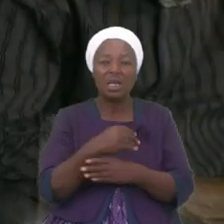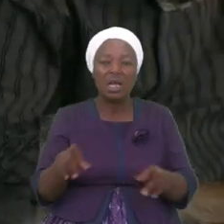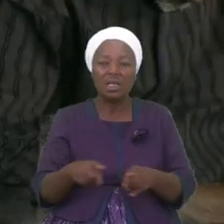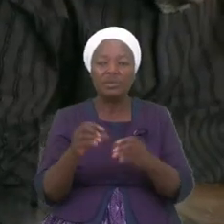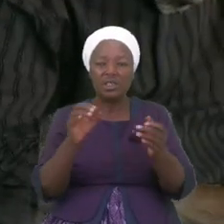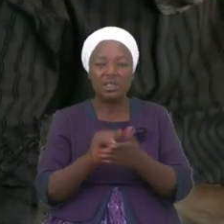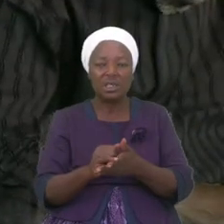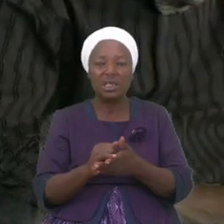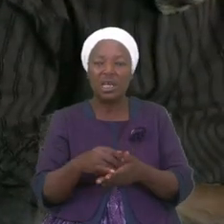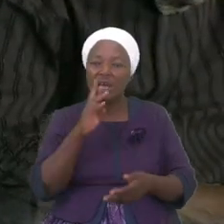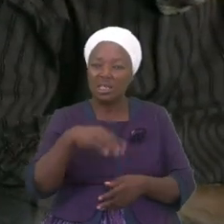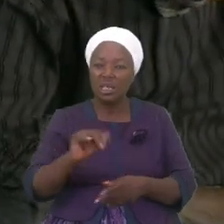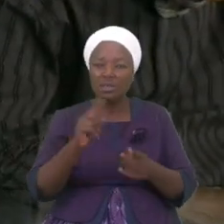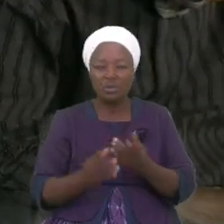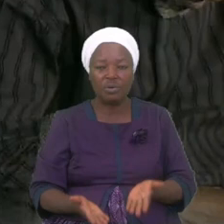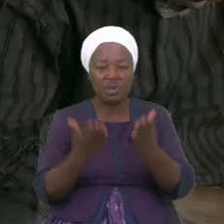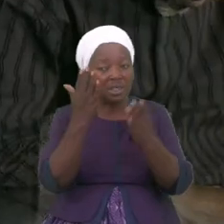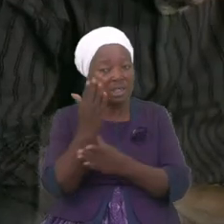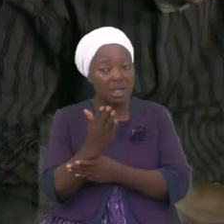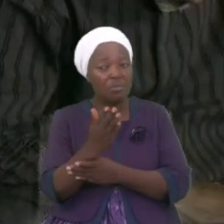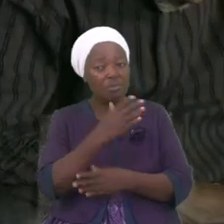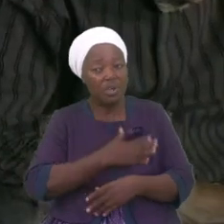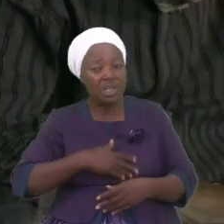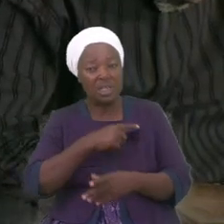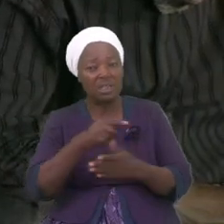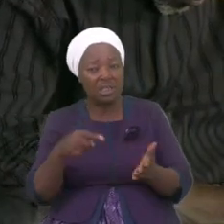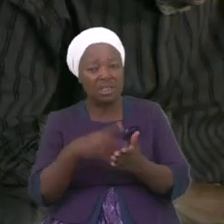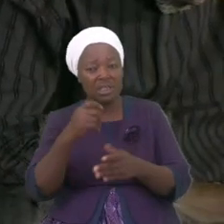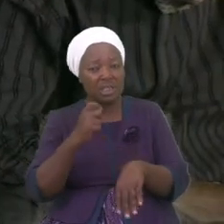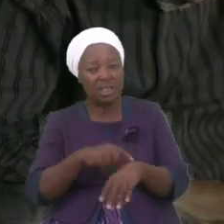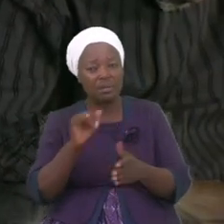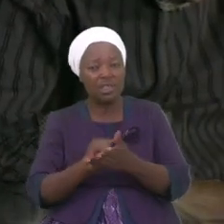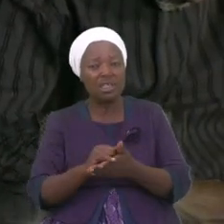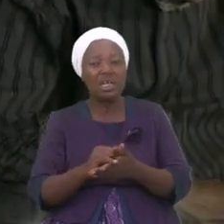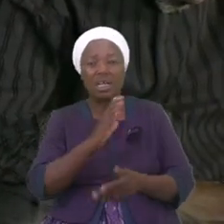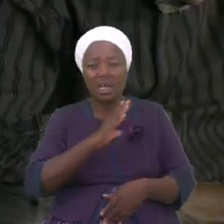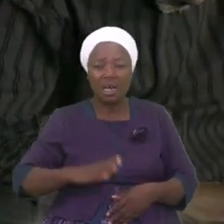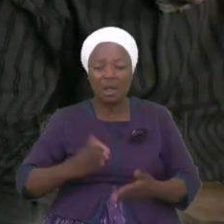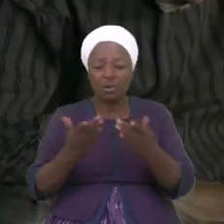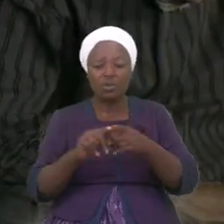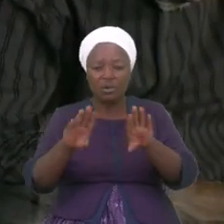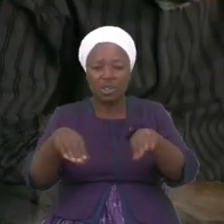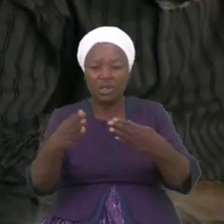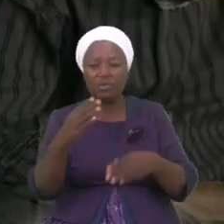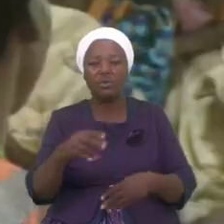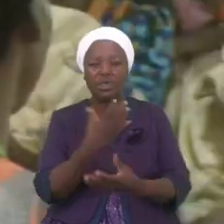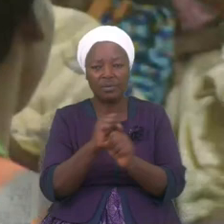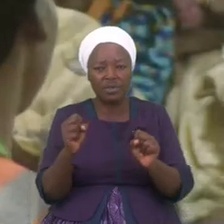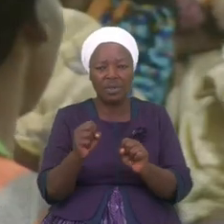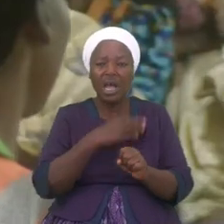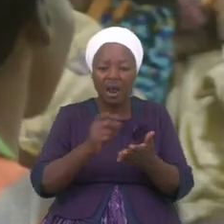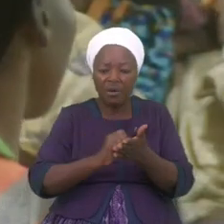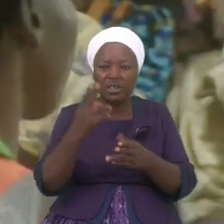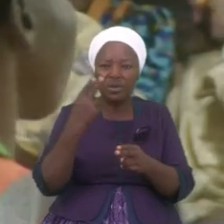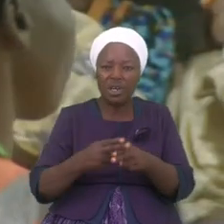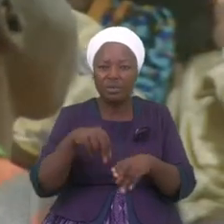yet, this is the moment when Christ will give you salvation. When Christ will write your name in the book of life.